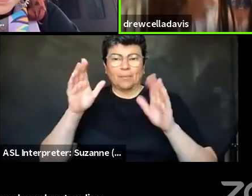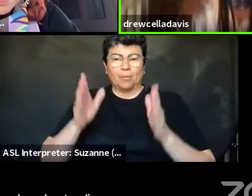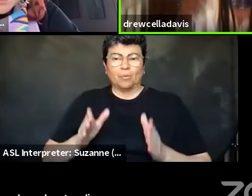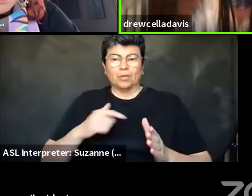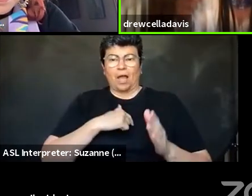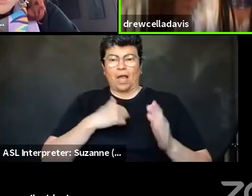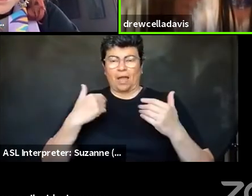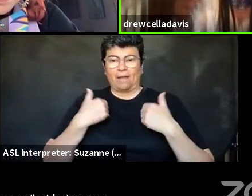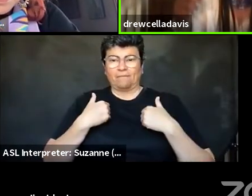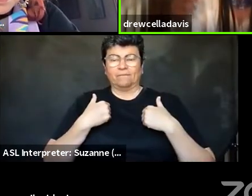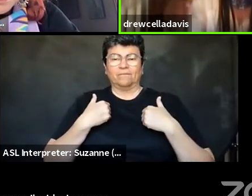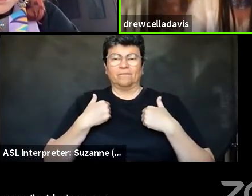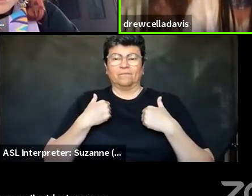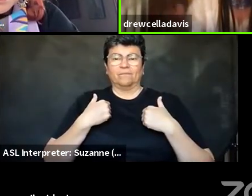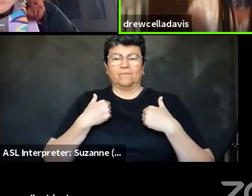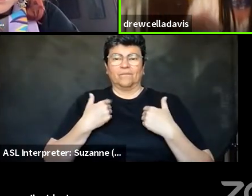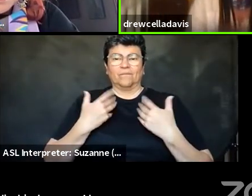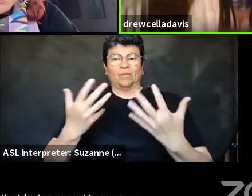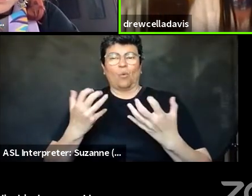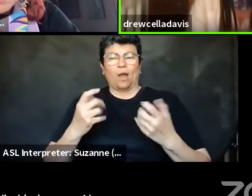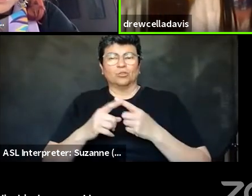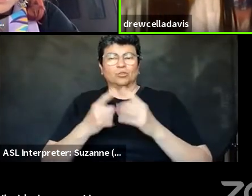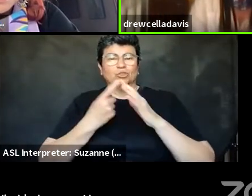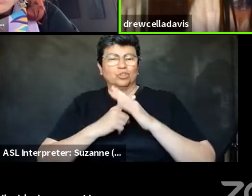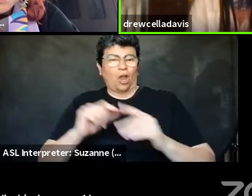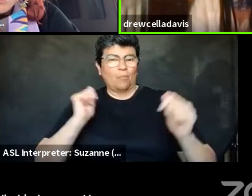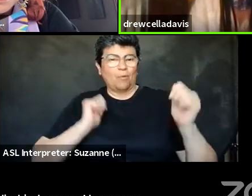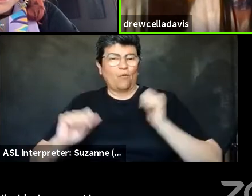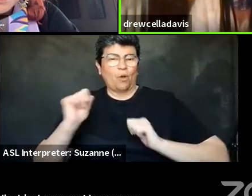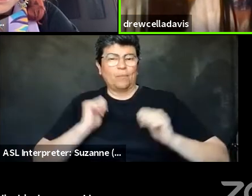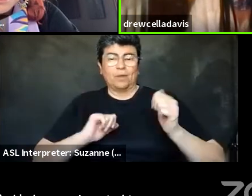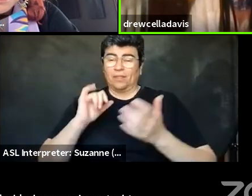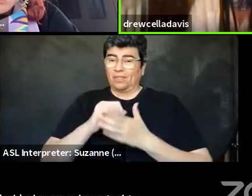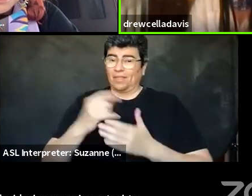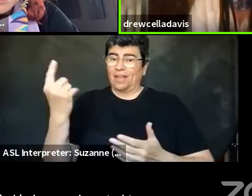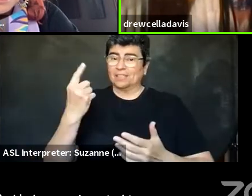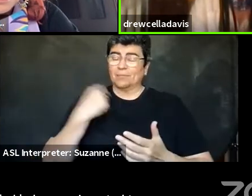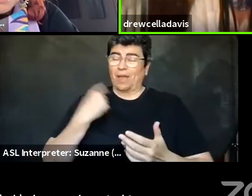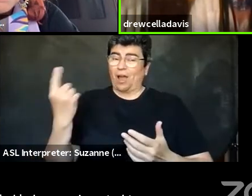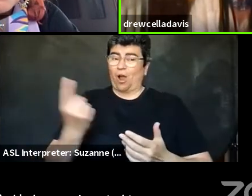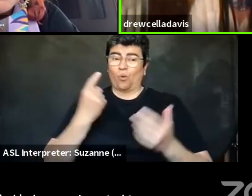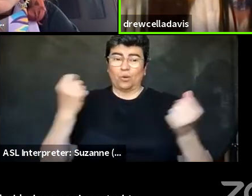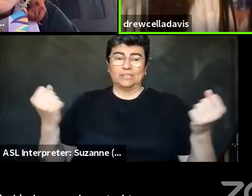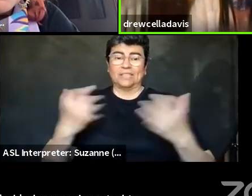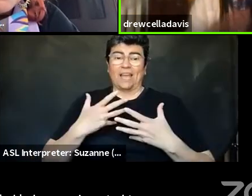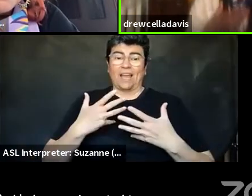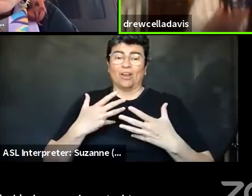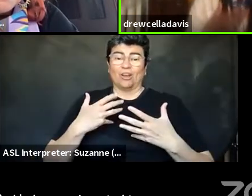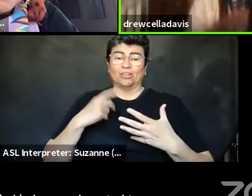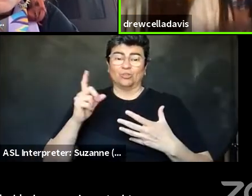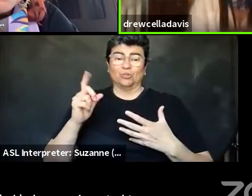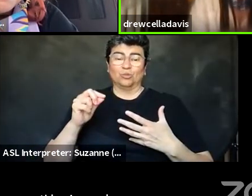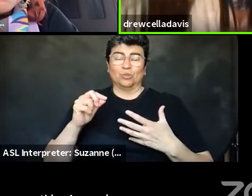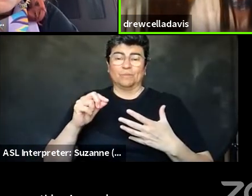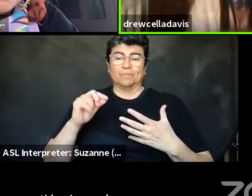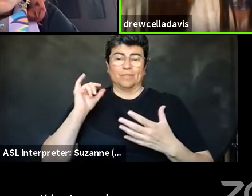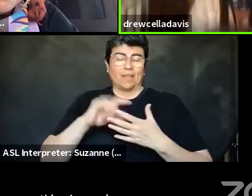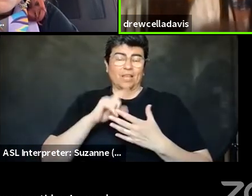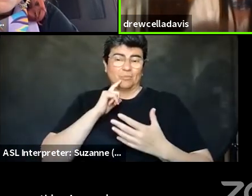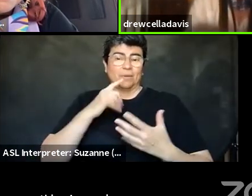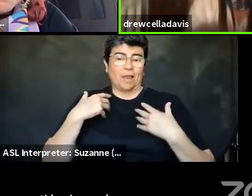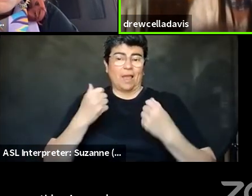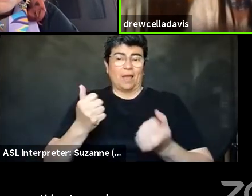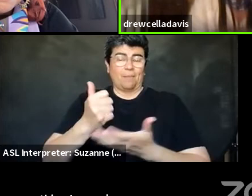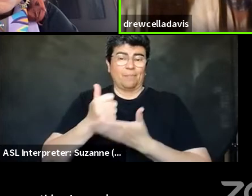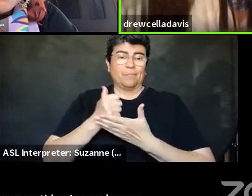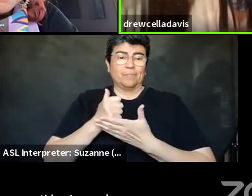have wanted to start performing, which was something I was always scared of doing. So that's been helping me,